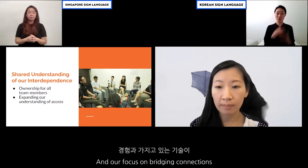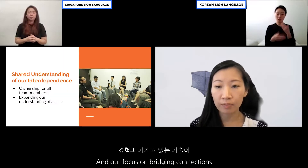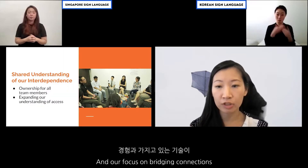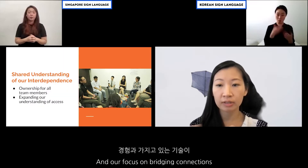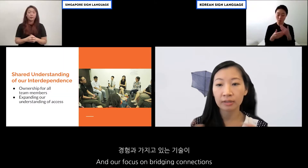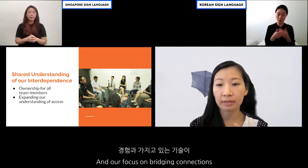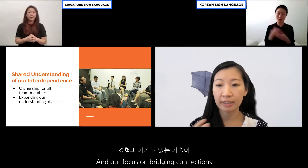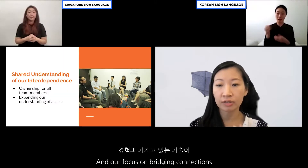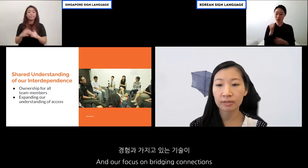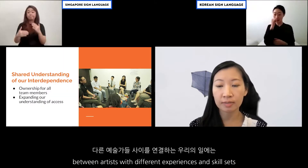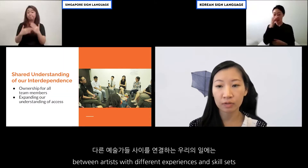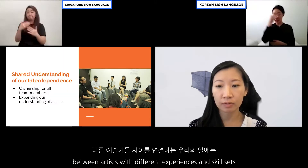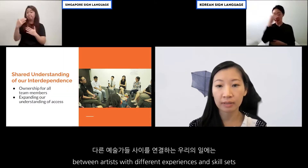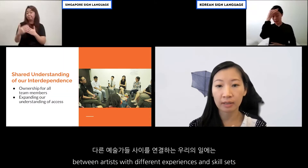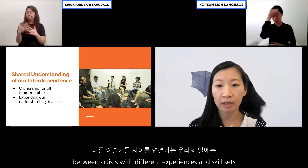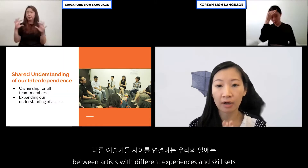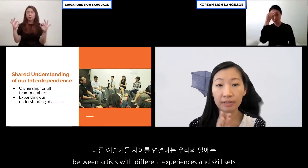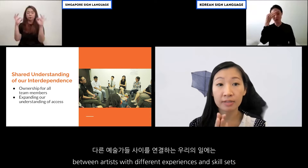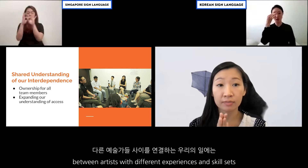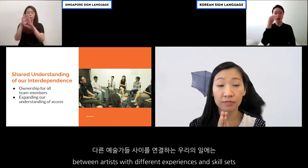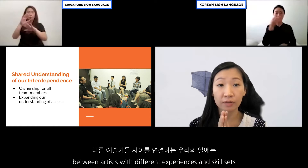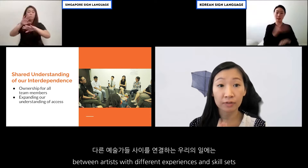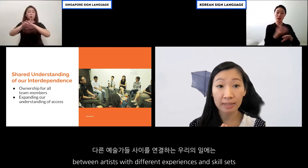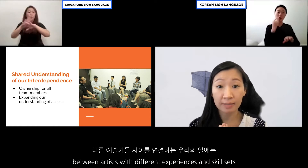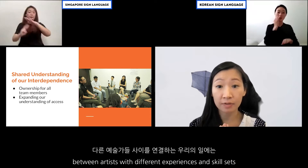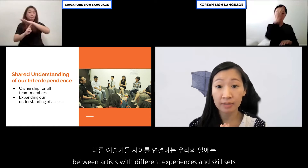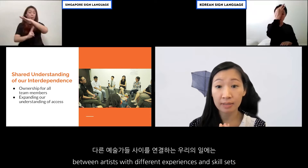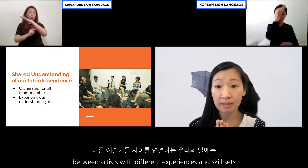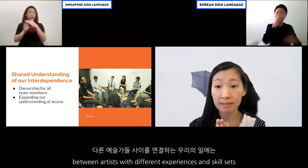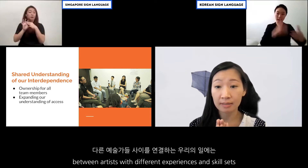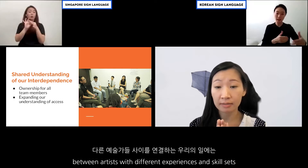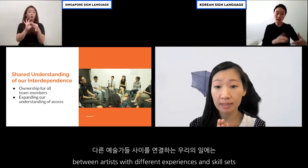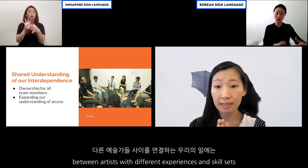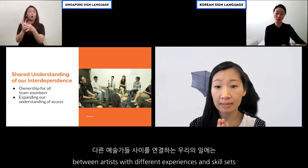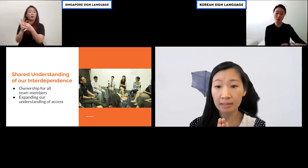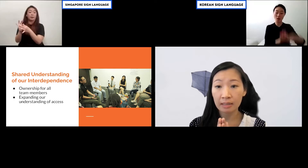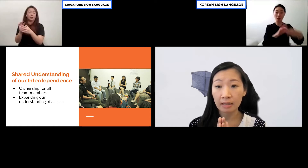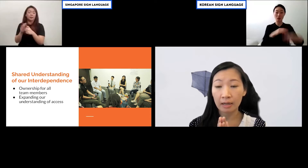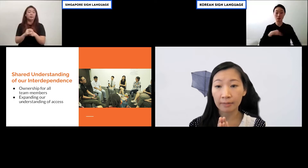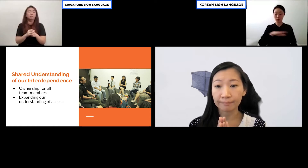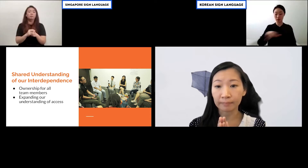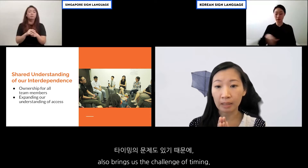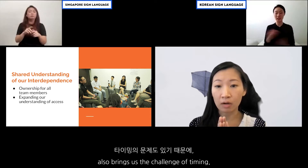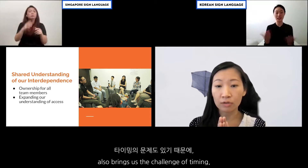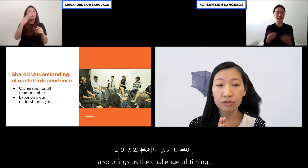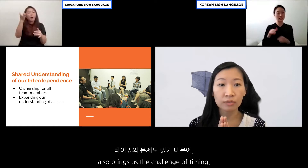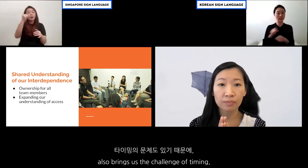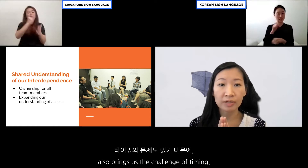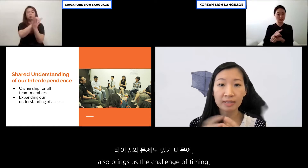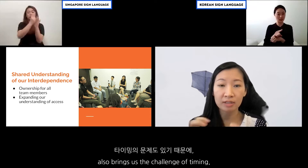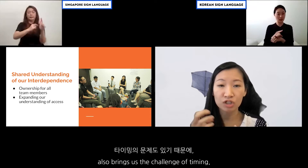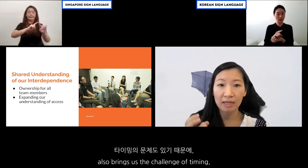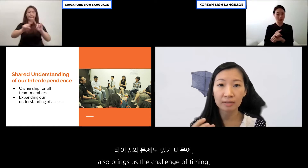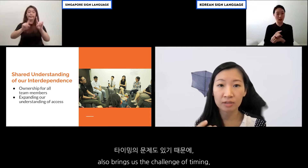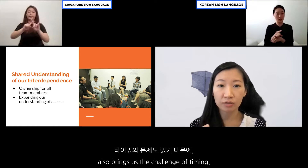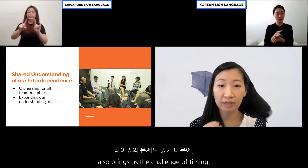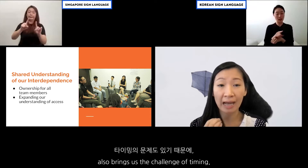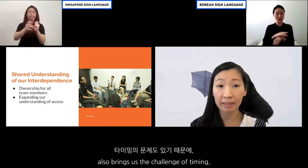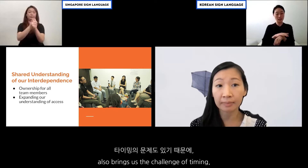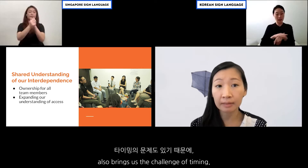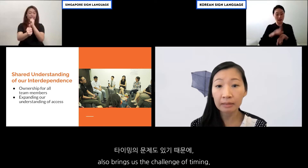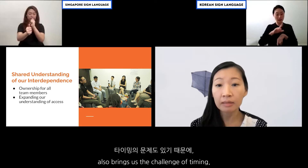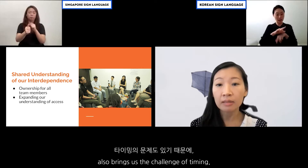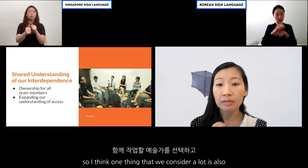on bridging connections between artists with different experiences and skill sets. Also brings us the challenge